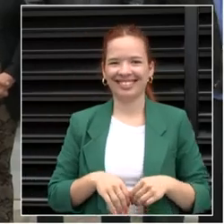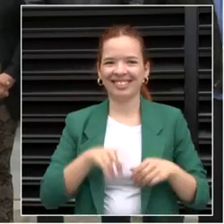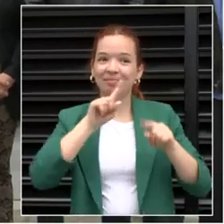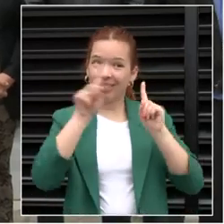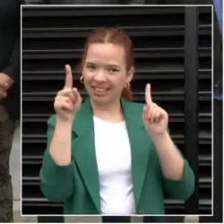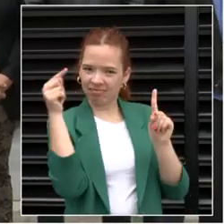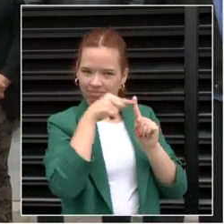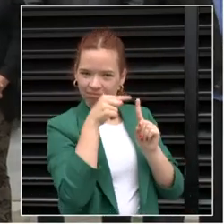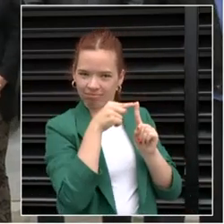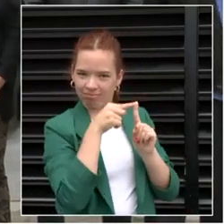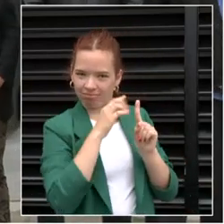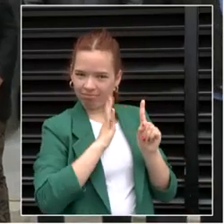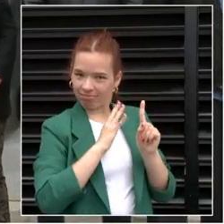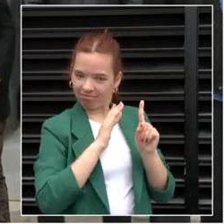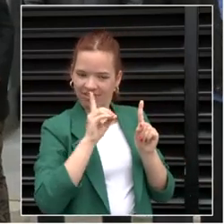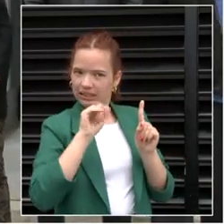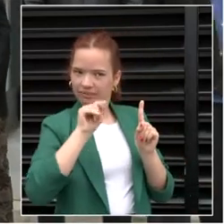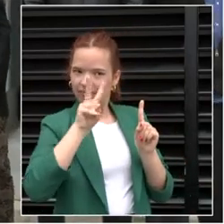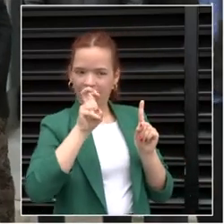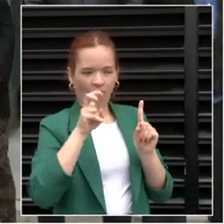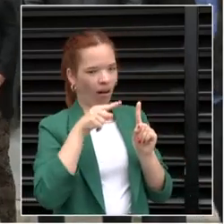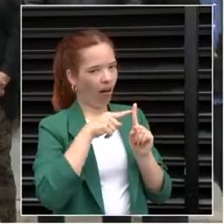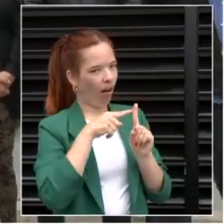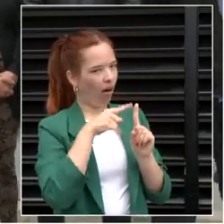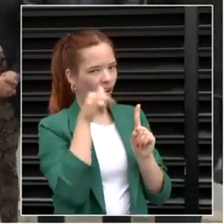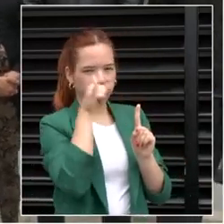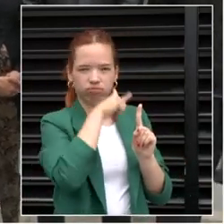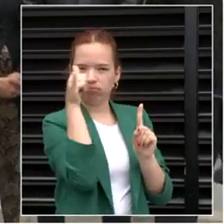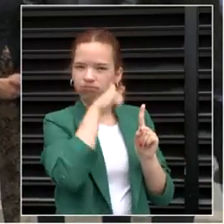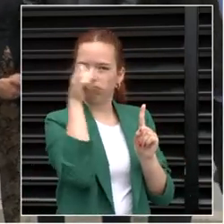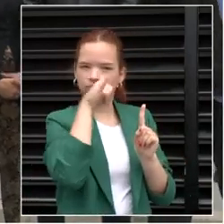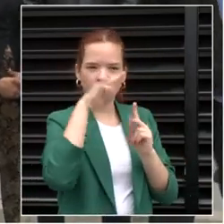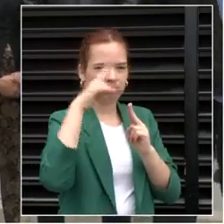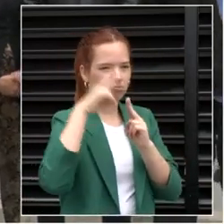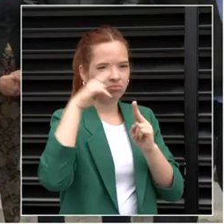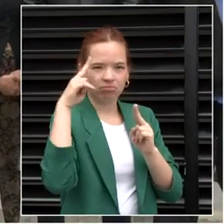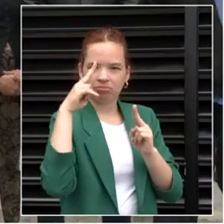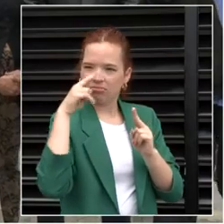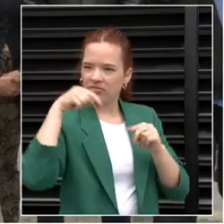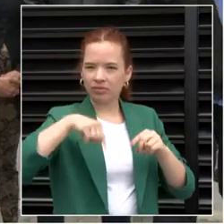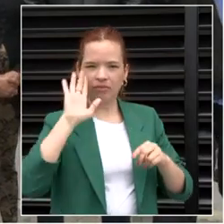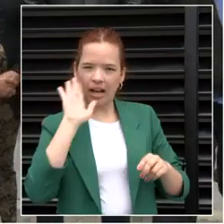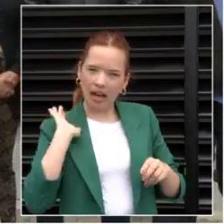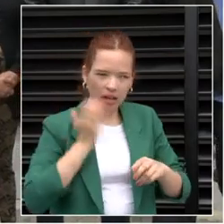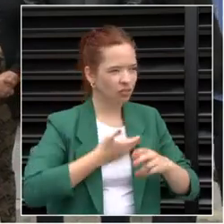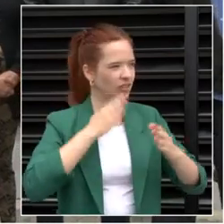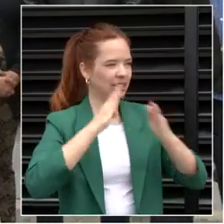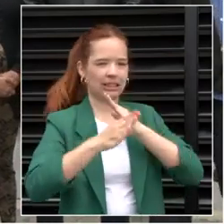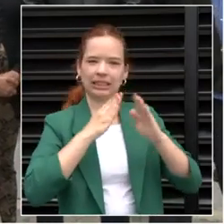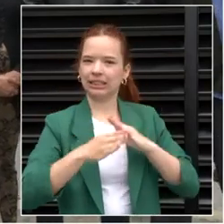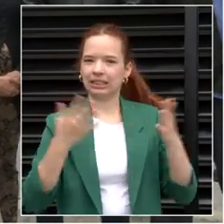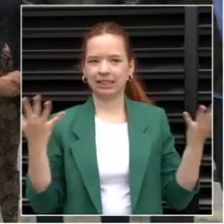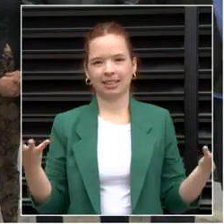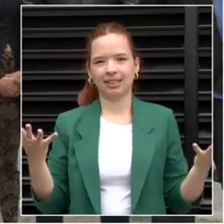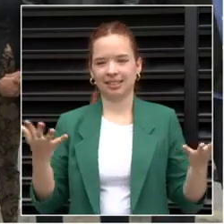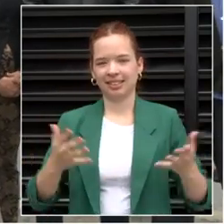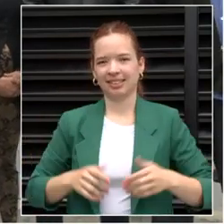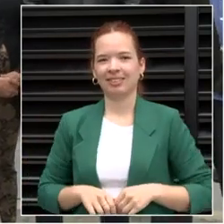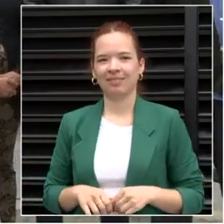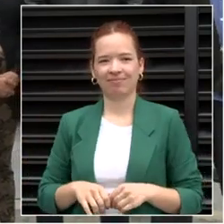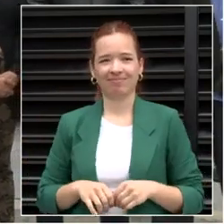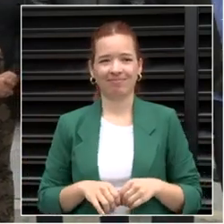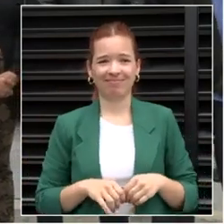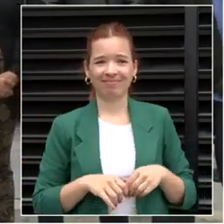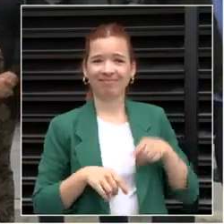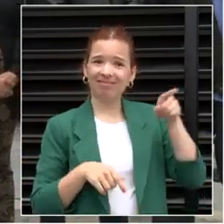ambassador for our town and talking about how much the 930 meant to him growing up, being in bands and stuff.